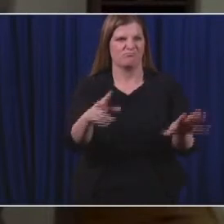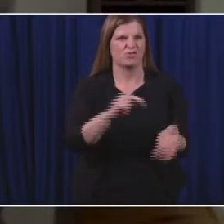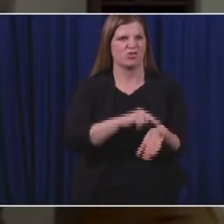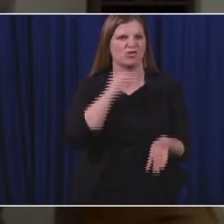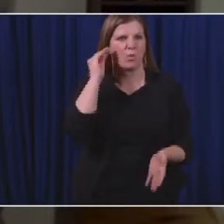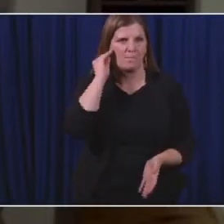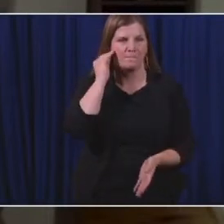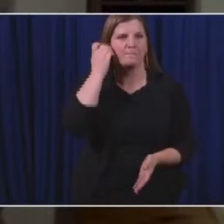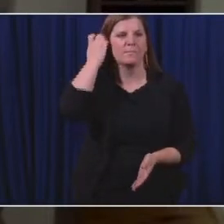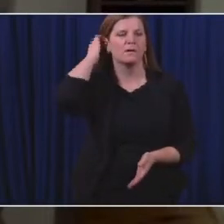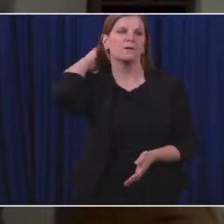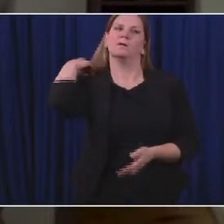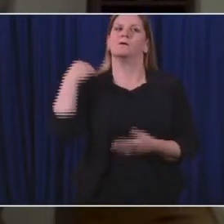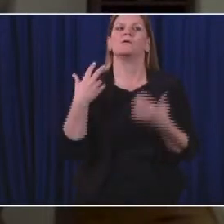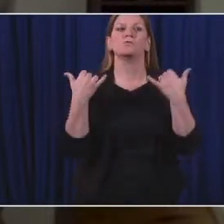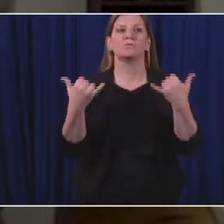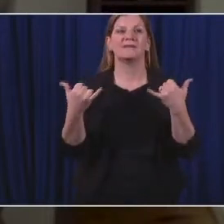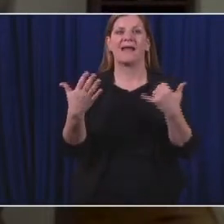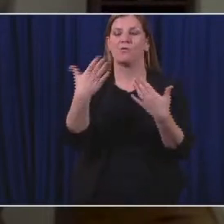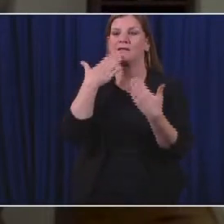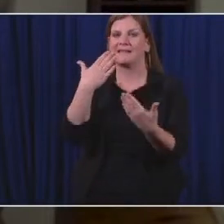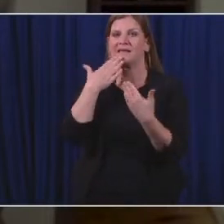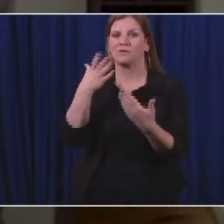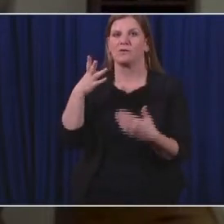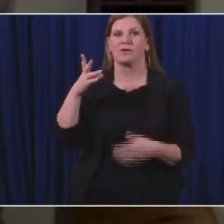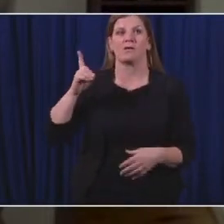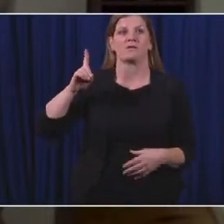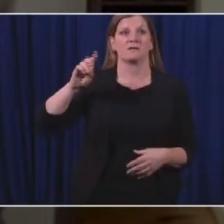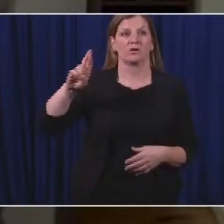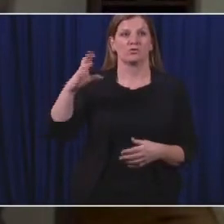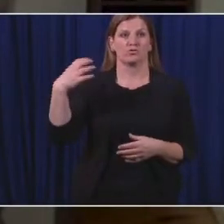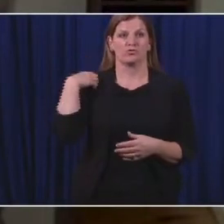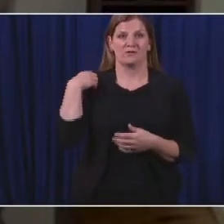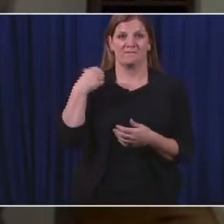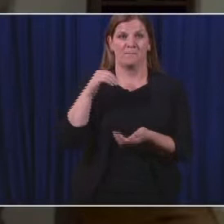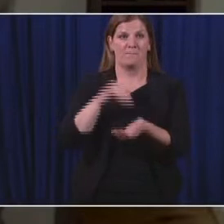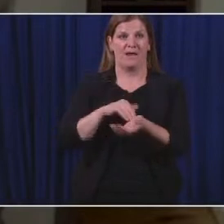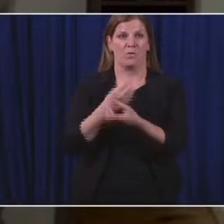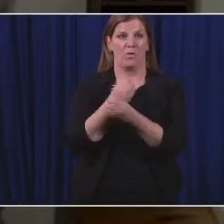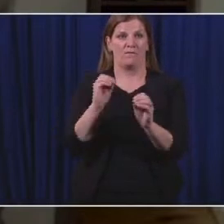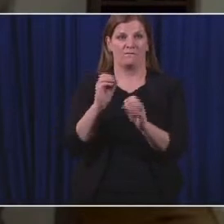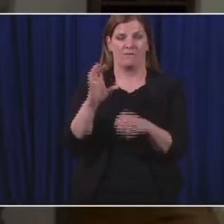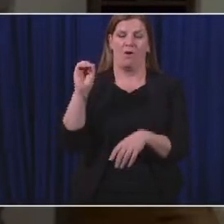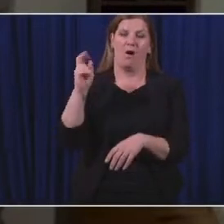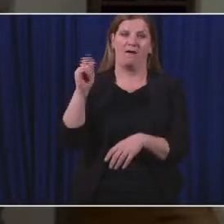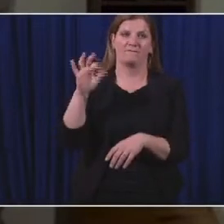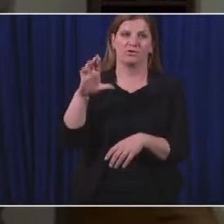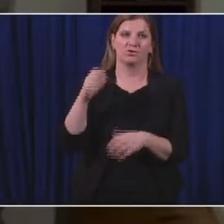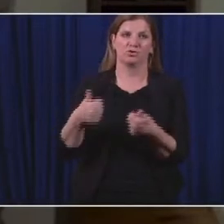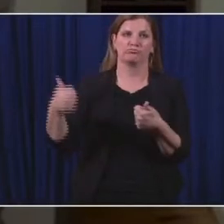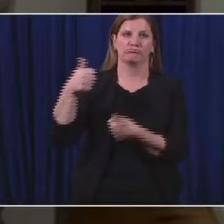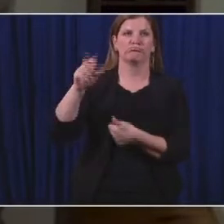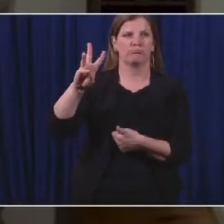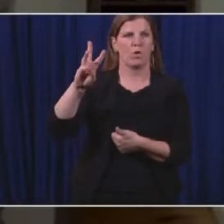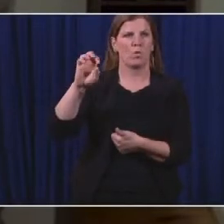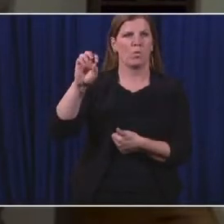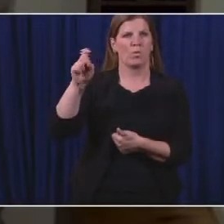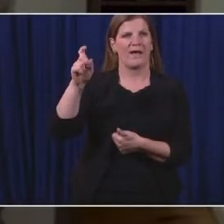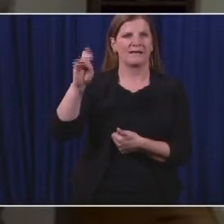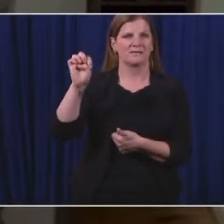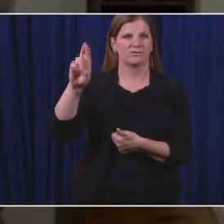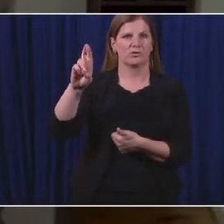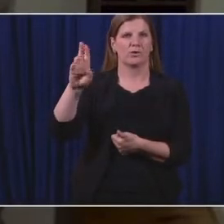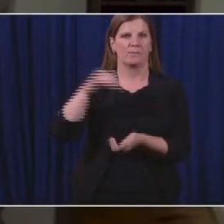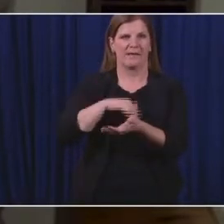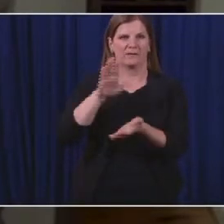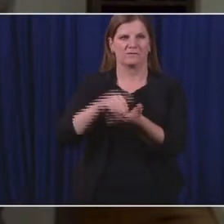Today, we're thankful to have with us Dr. Andy Thomas, the Chief Medical Officer at Ohio State Wexner Medical Center, and Dr.